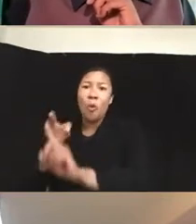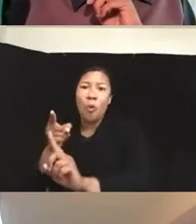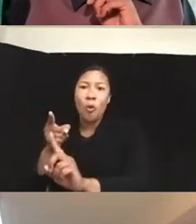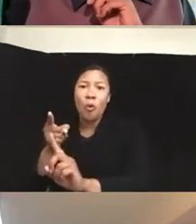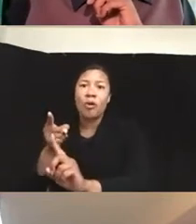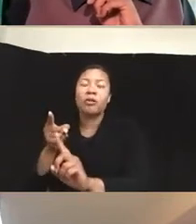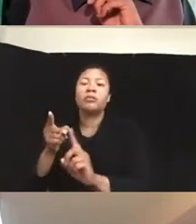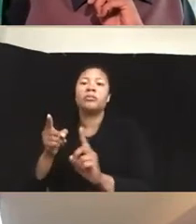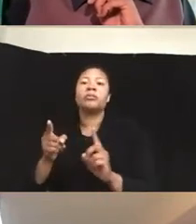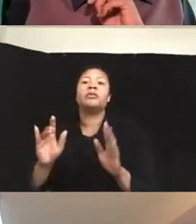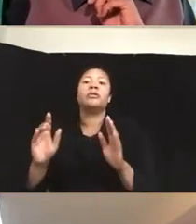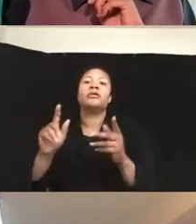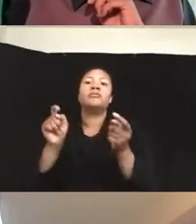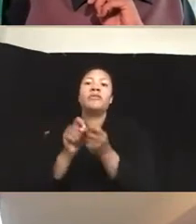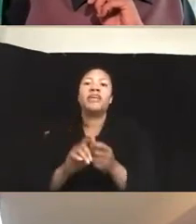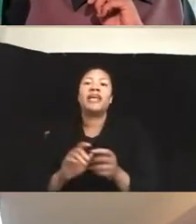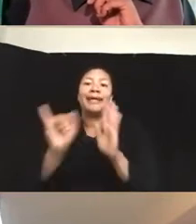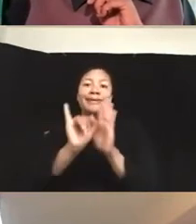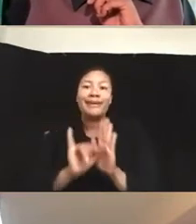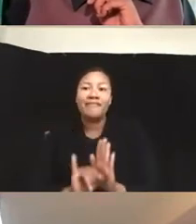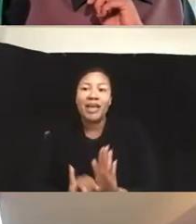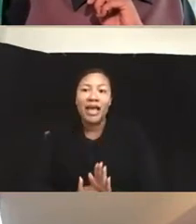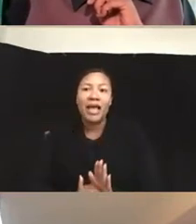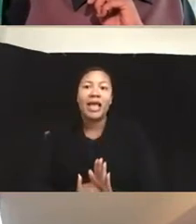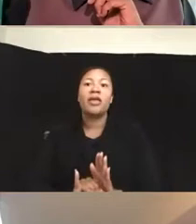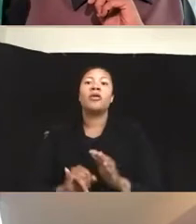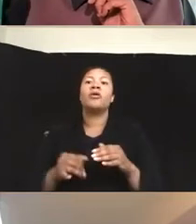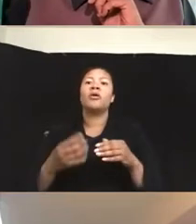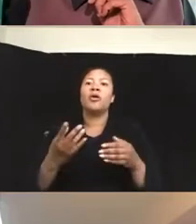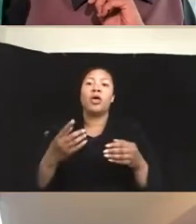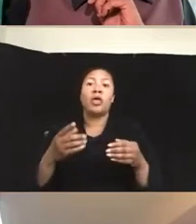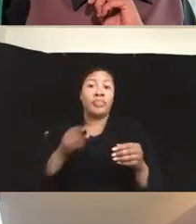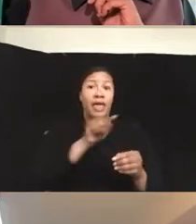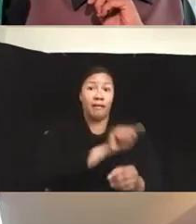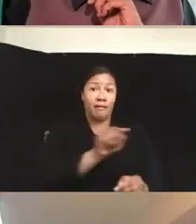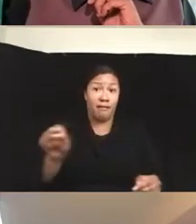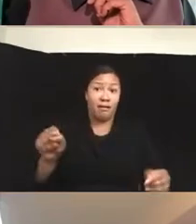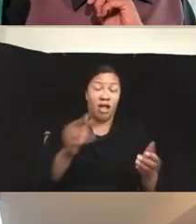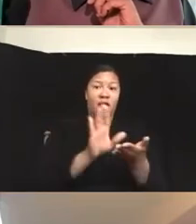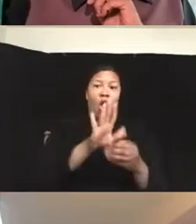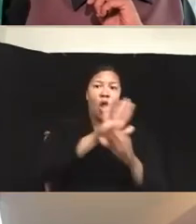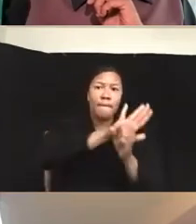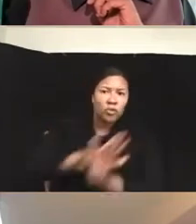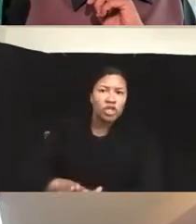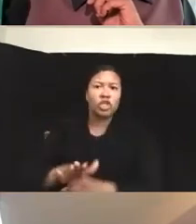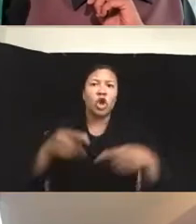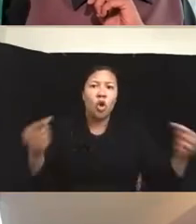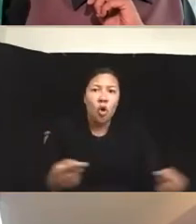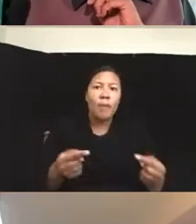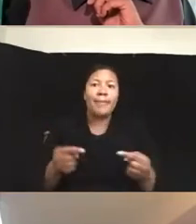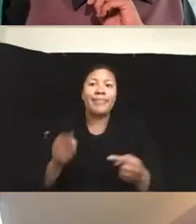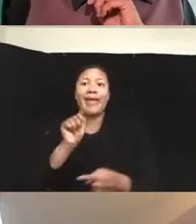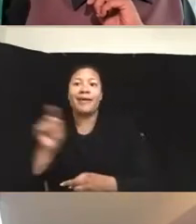identifying harms that were not being recognized by the state. And so in the same